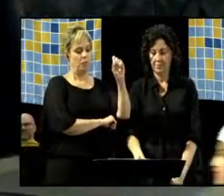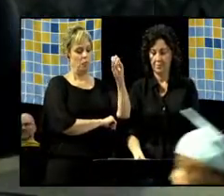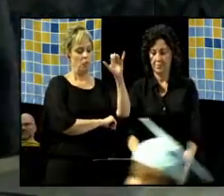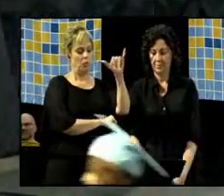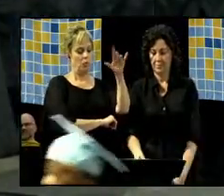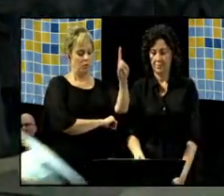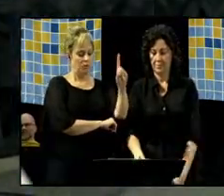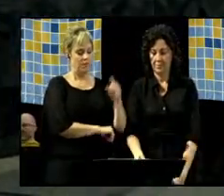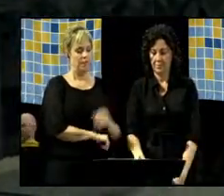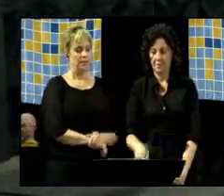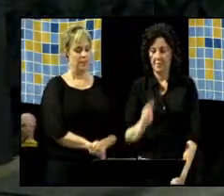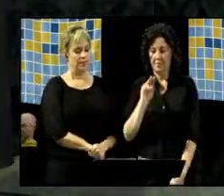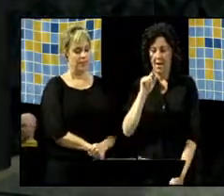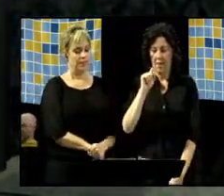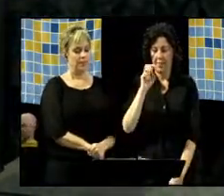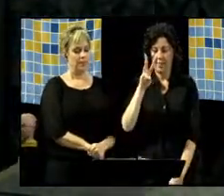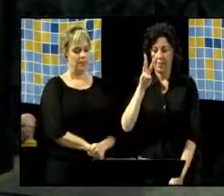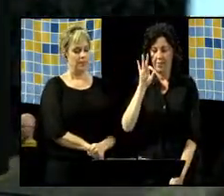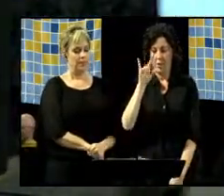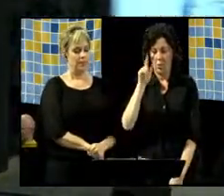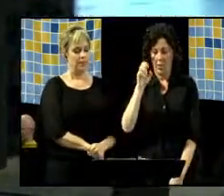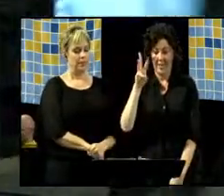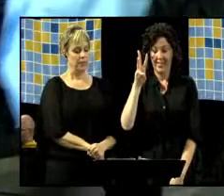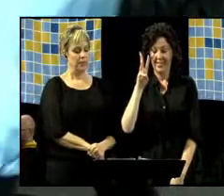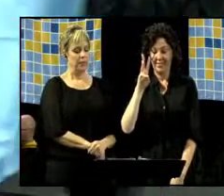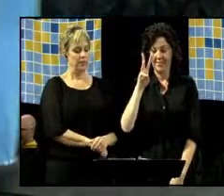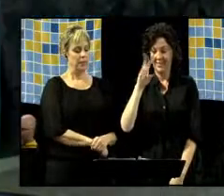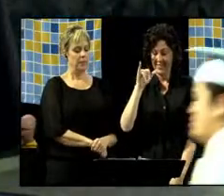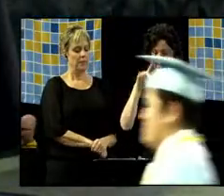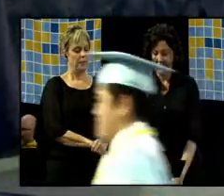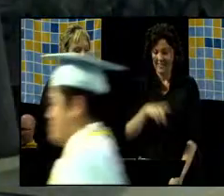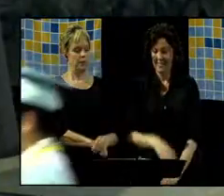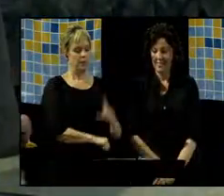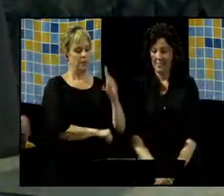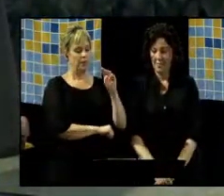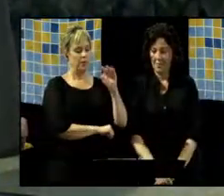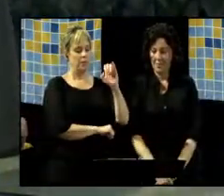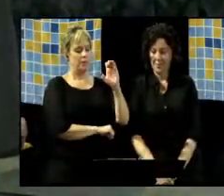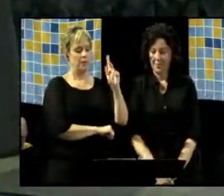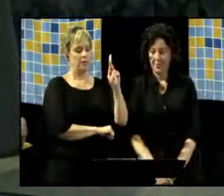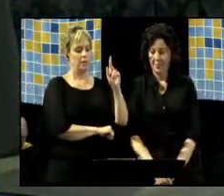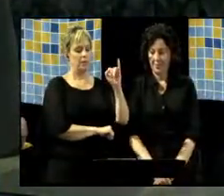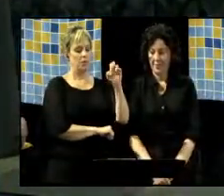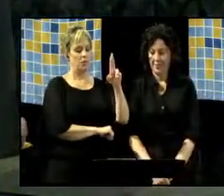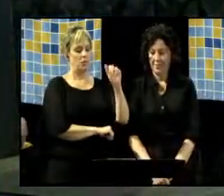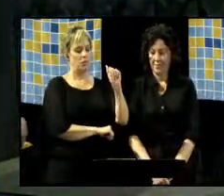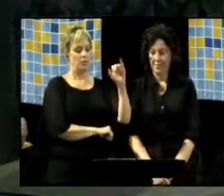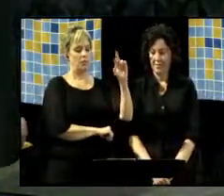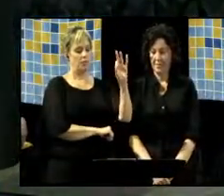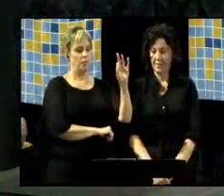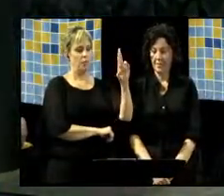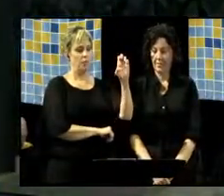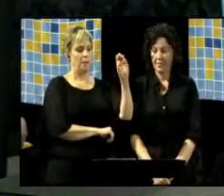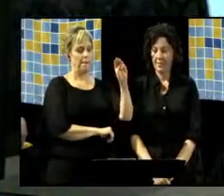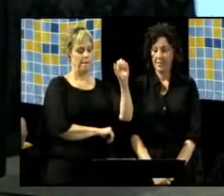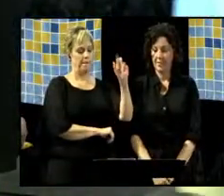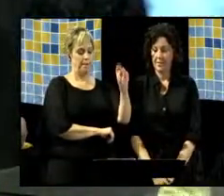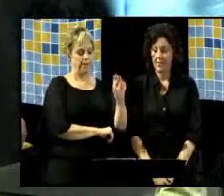Floyd. Nikara Janaya Freeman. Kenyon Samaj Frierson.